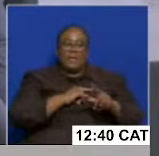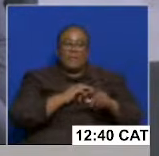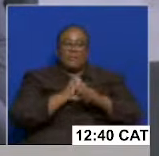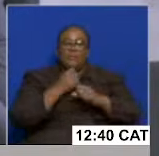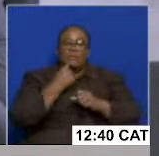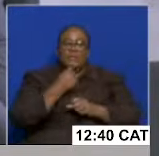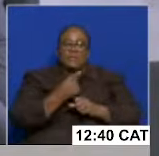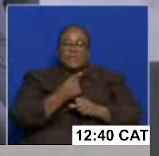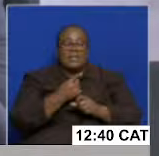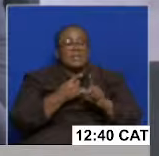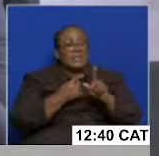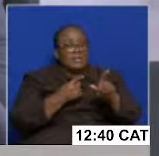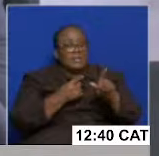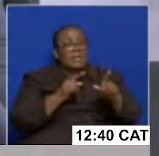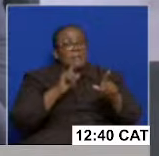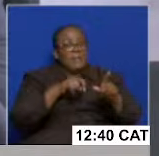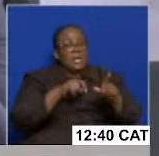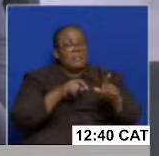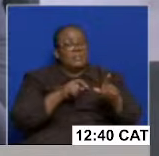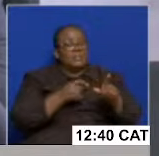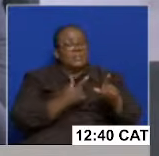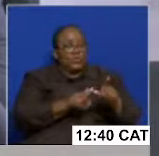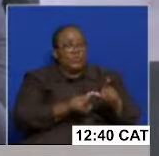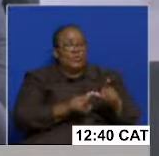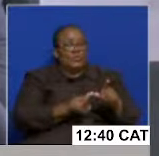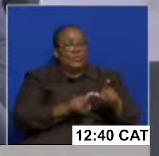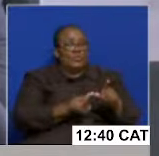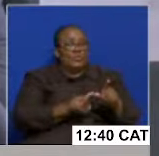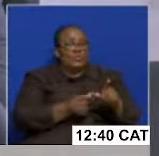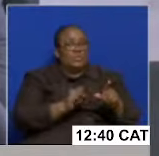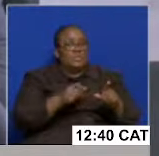must attend to the SAP 13.